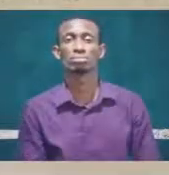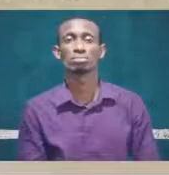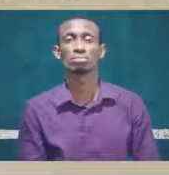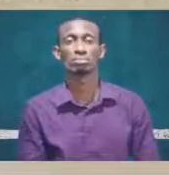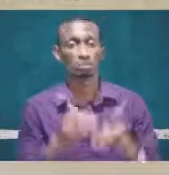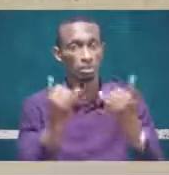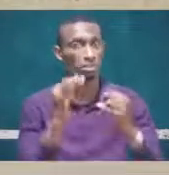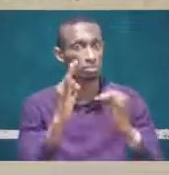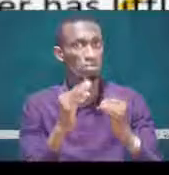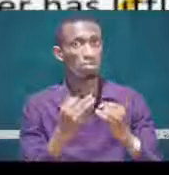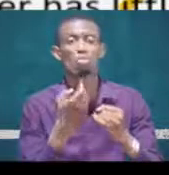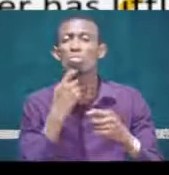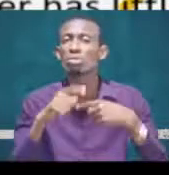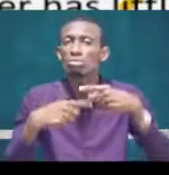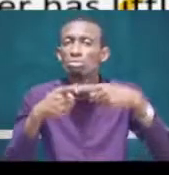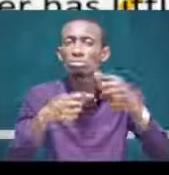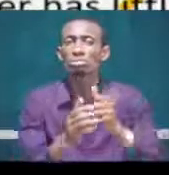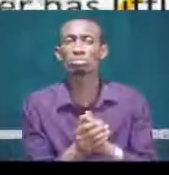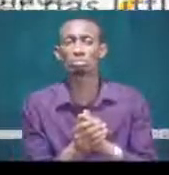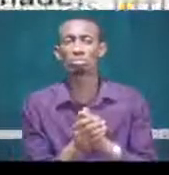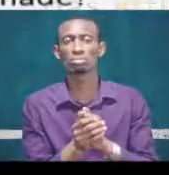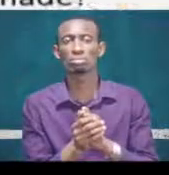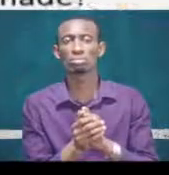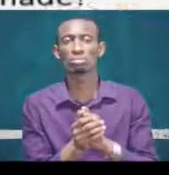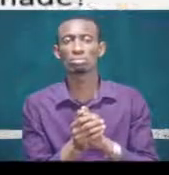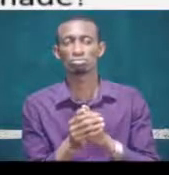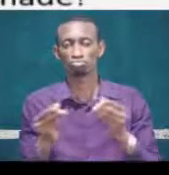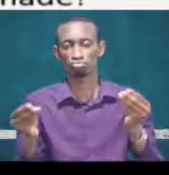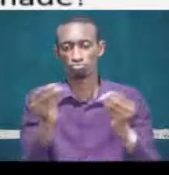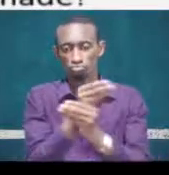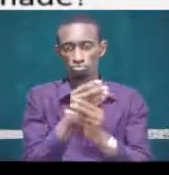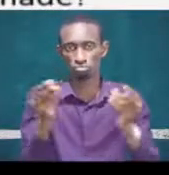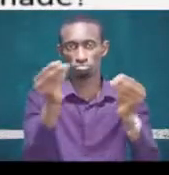Now, if we are to continue with this about the frame shift,